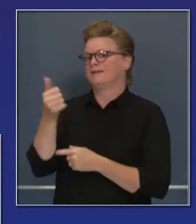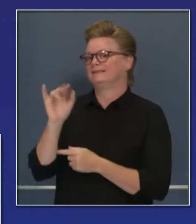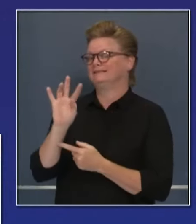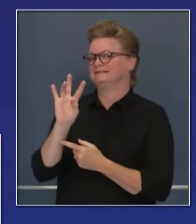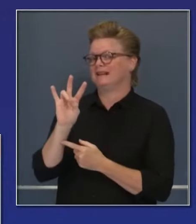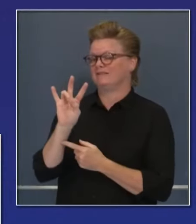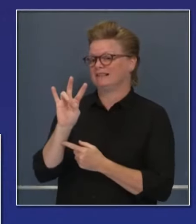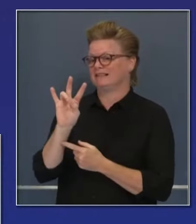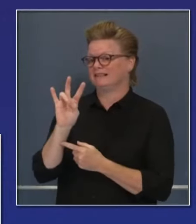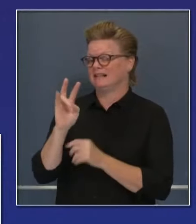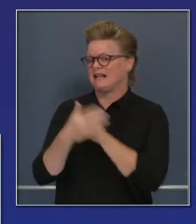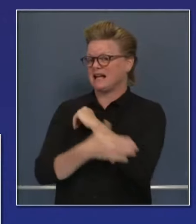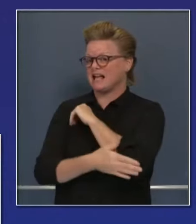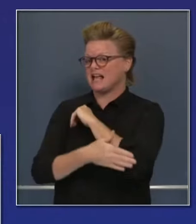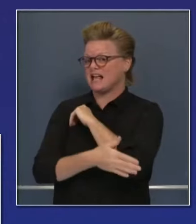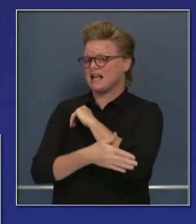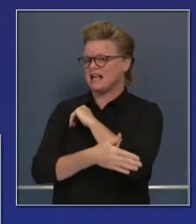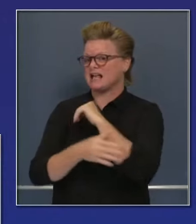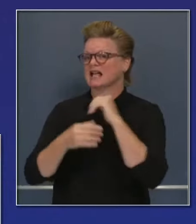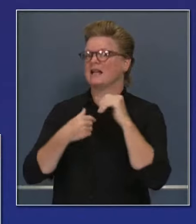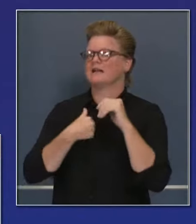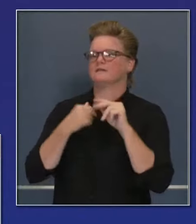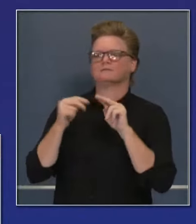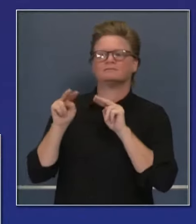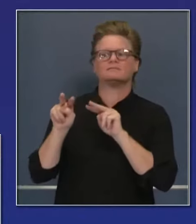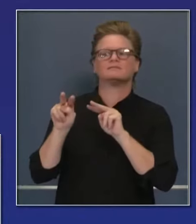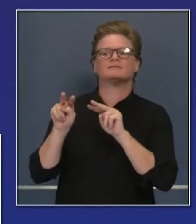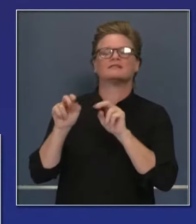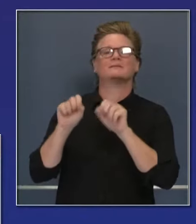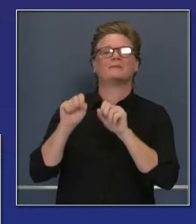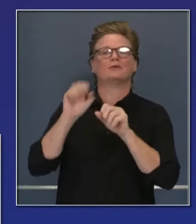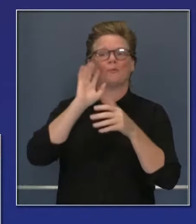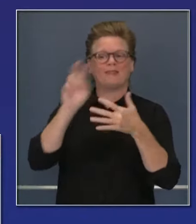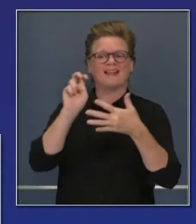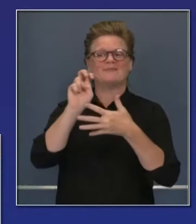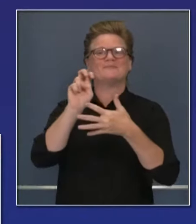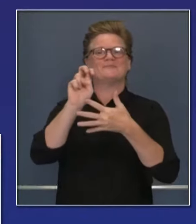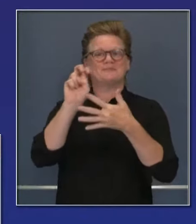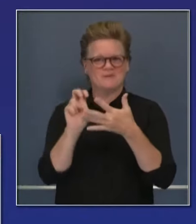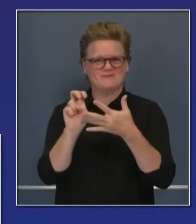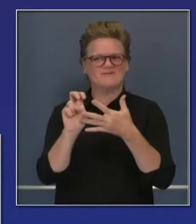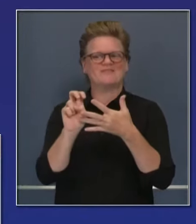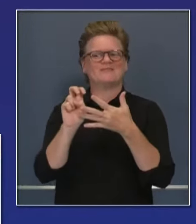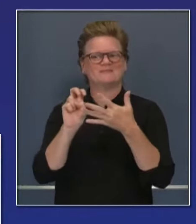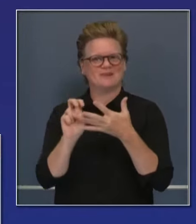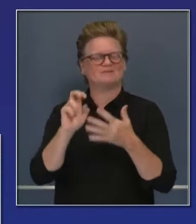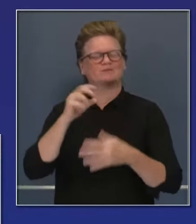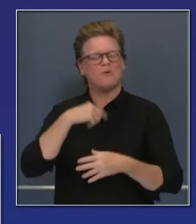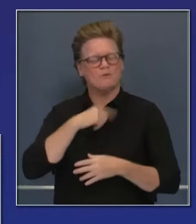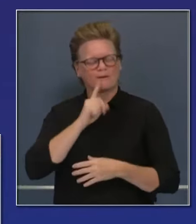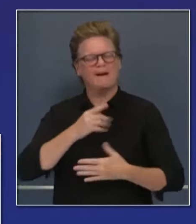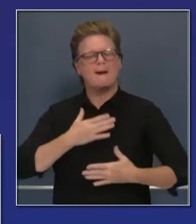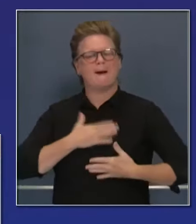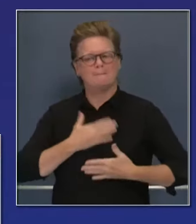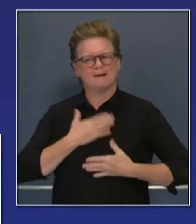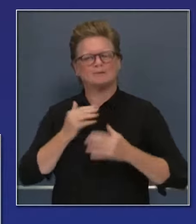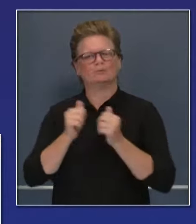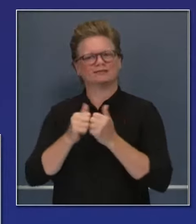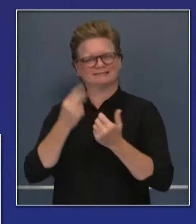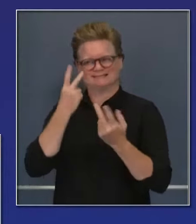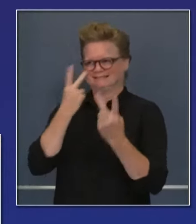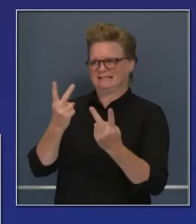anticipate will be moving over the course of the next week. So there's a lot of activity in this space, a lot of progress that's been